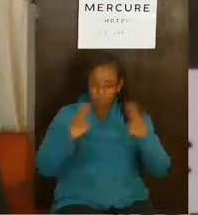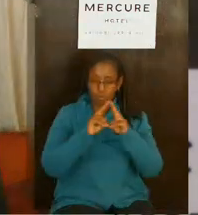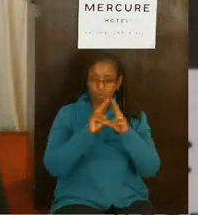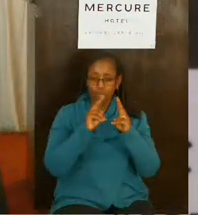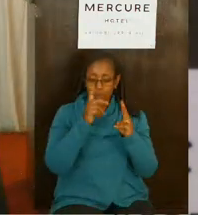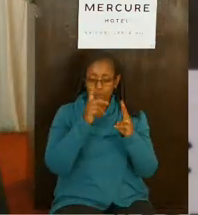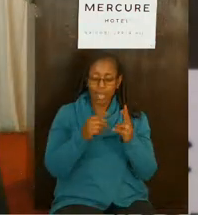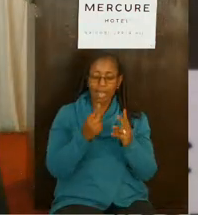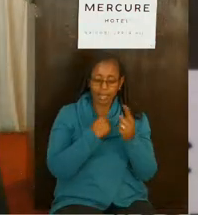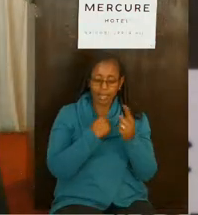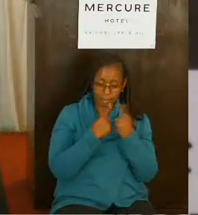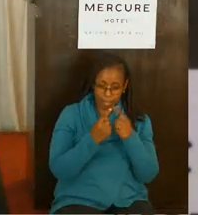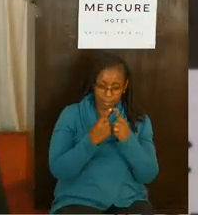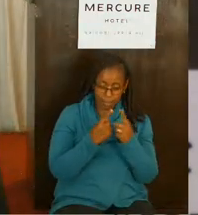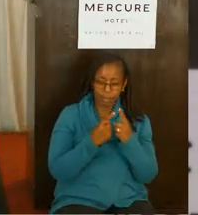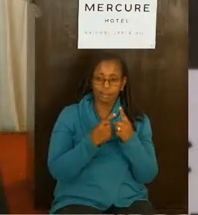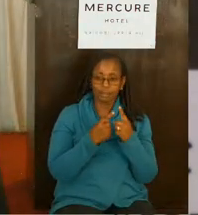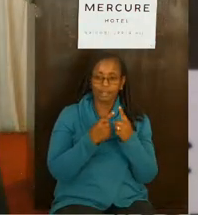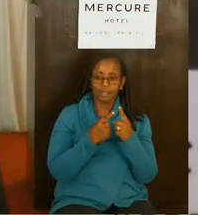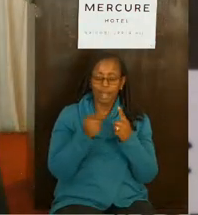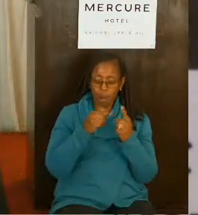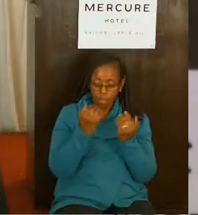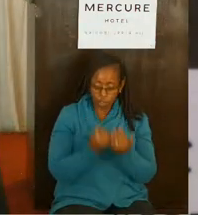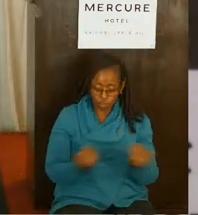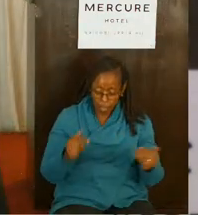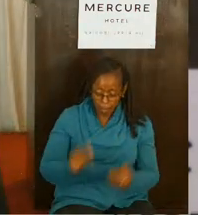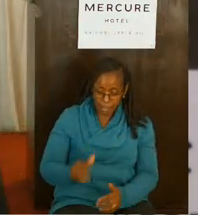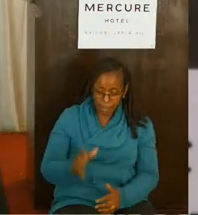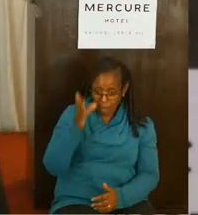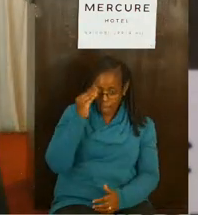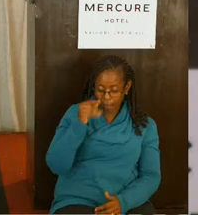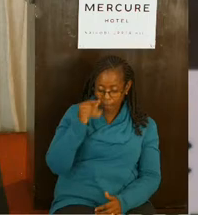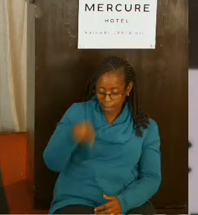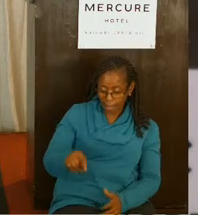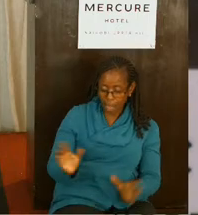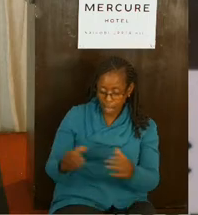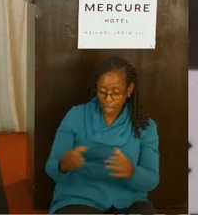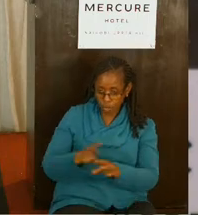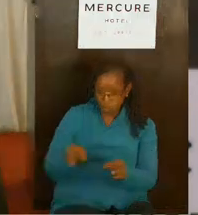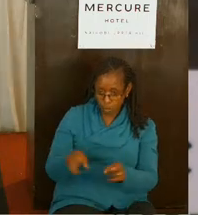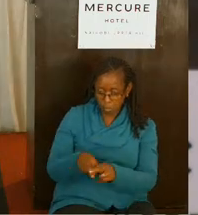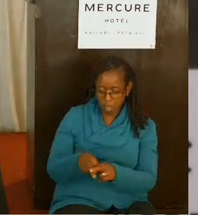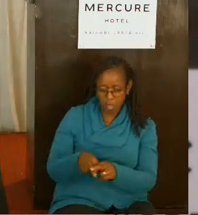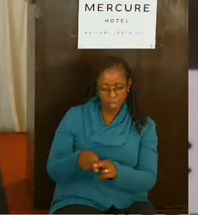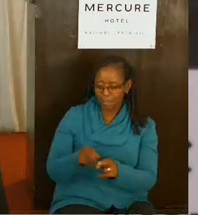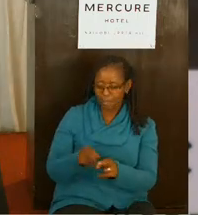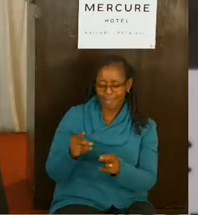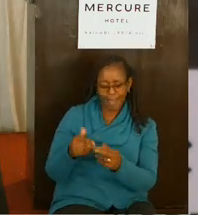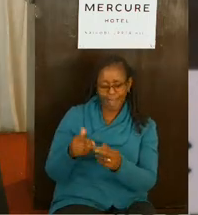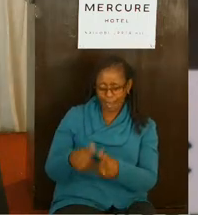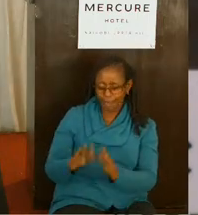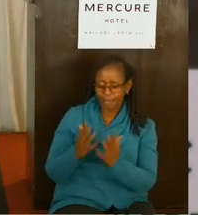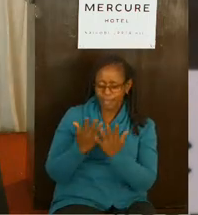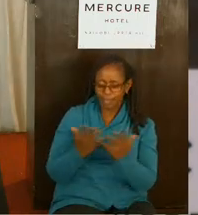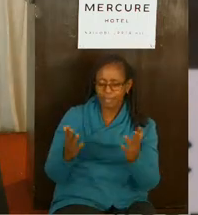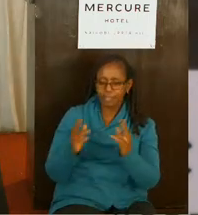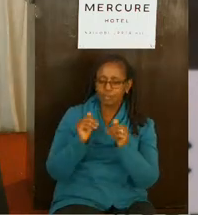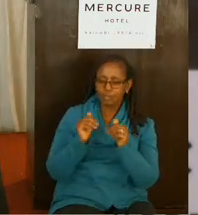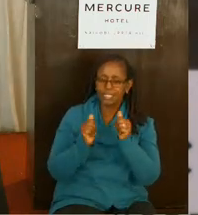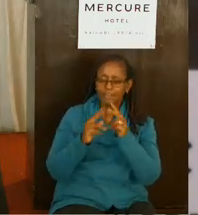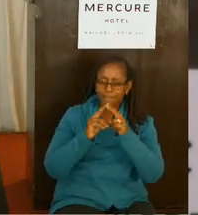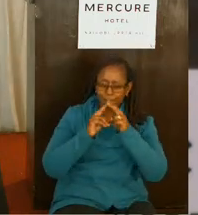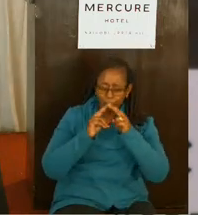saying that our children should learn in the classroom they've left out things that are very very critical